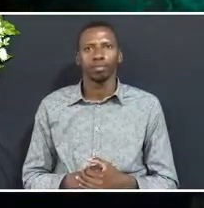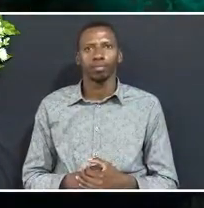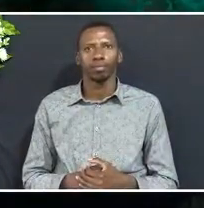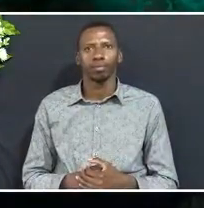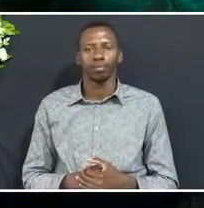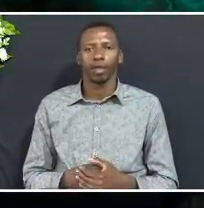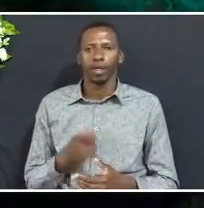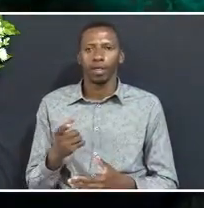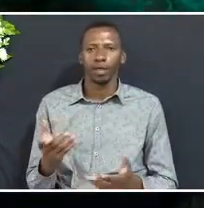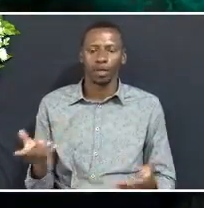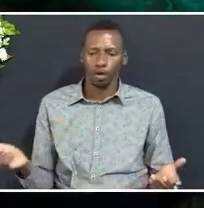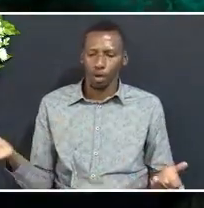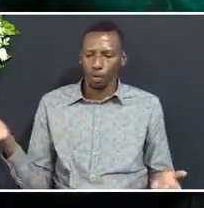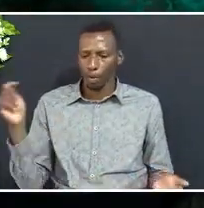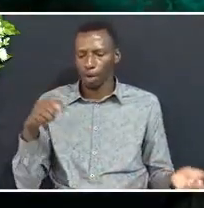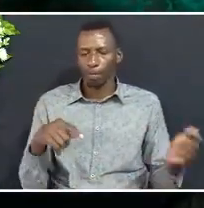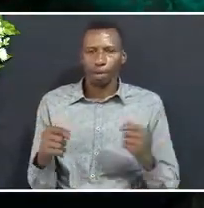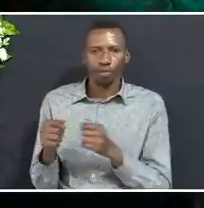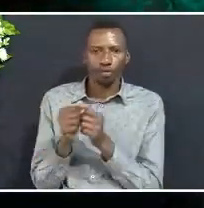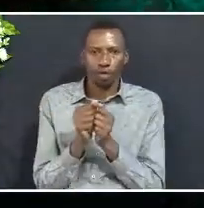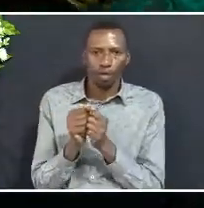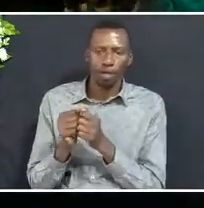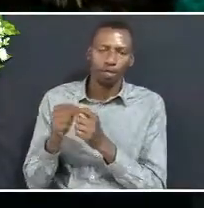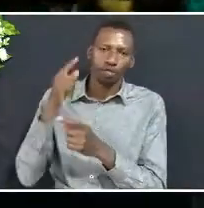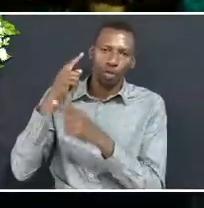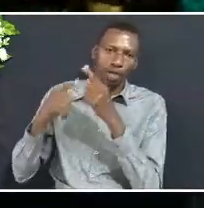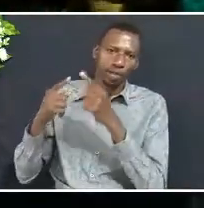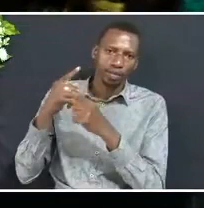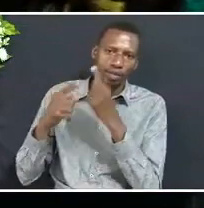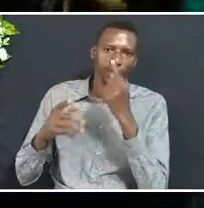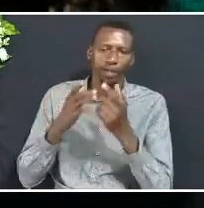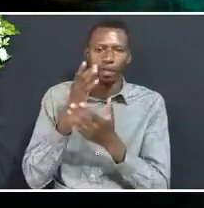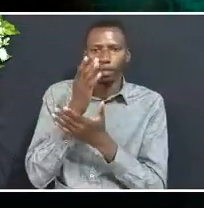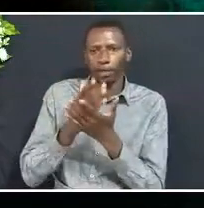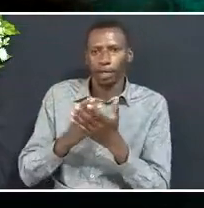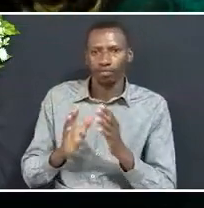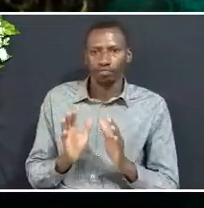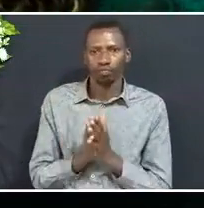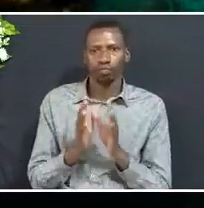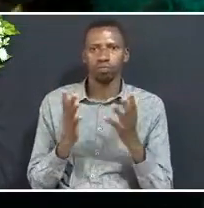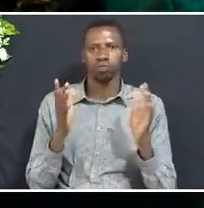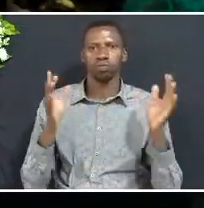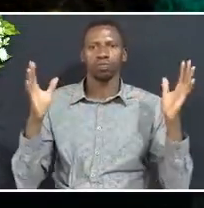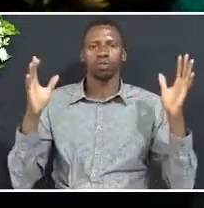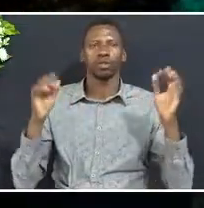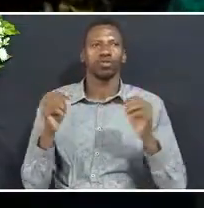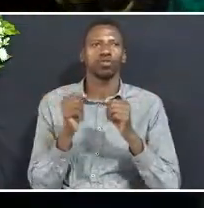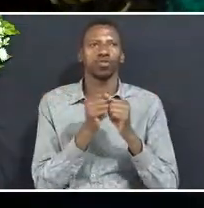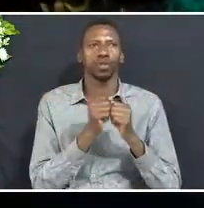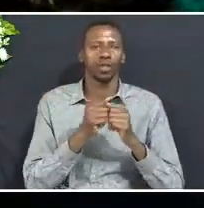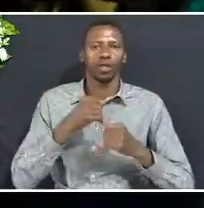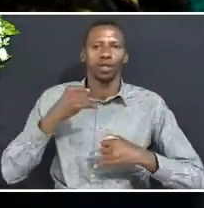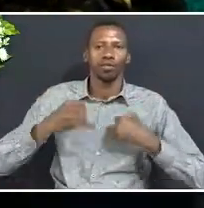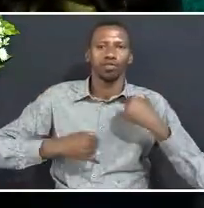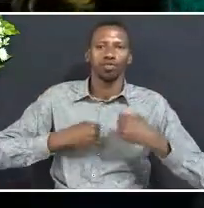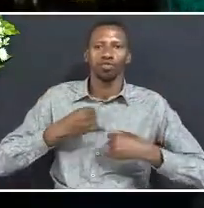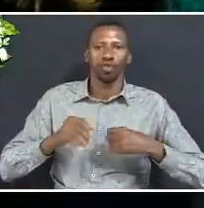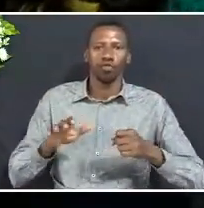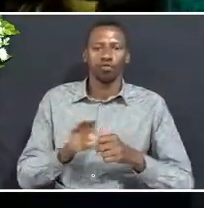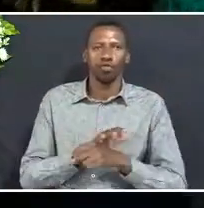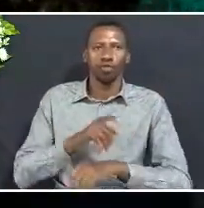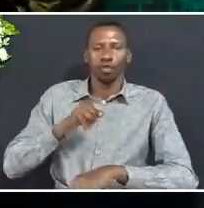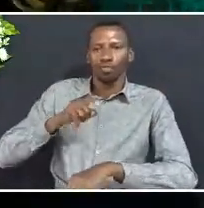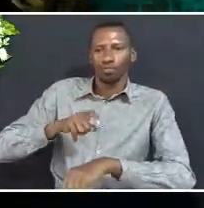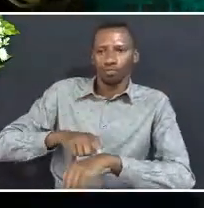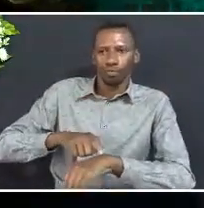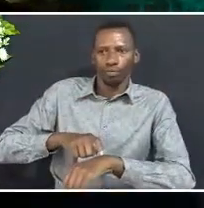to experience some celebration together, joyful moments to